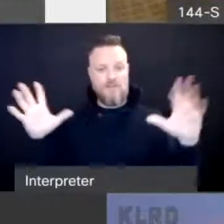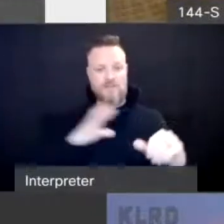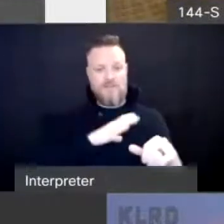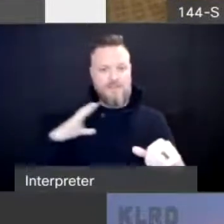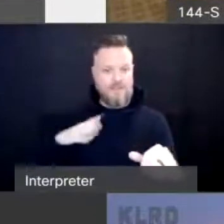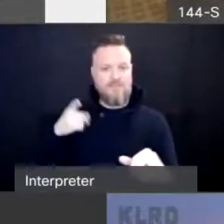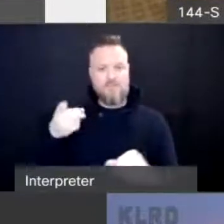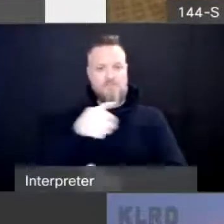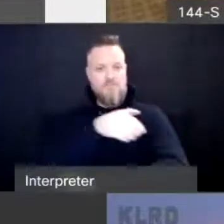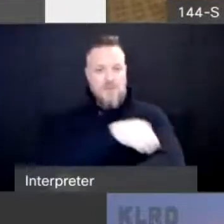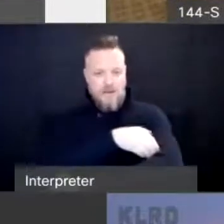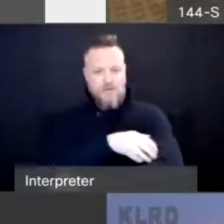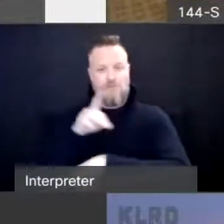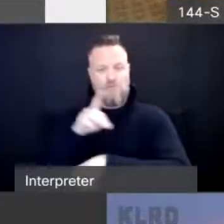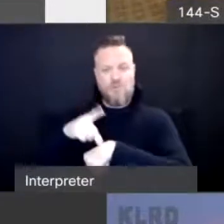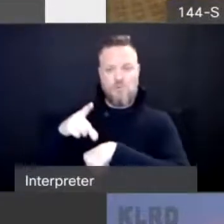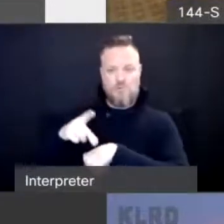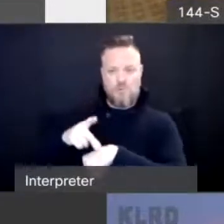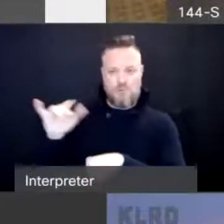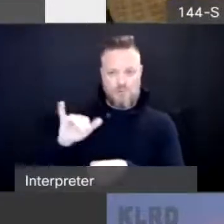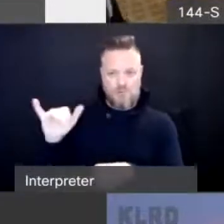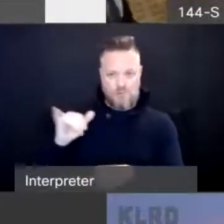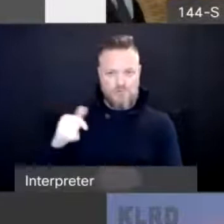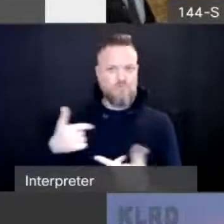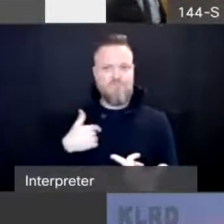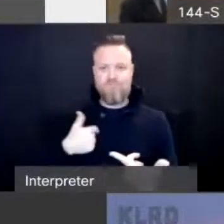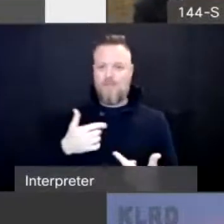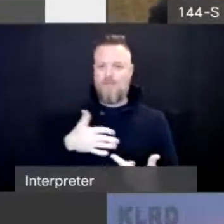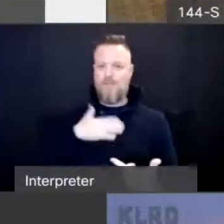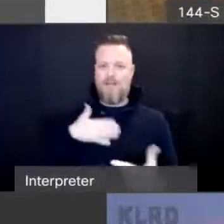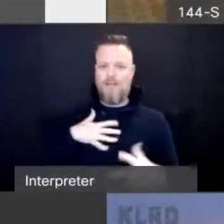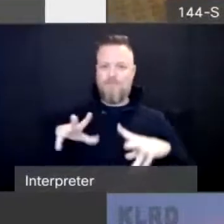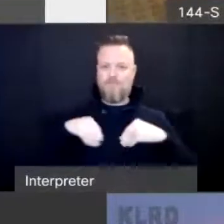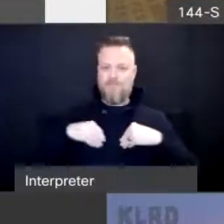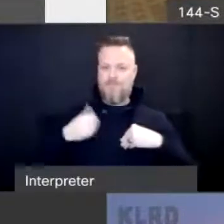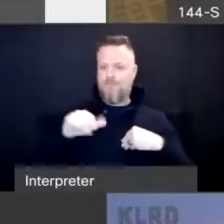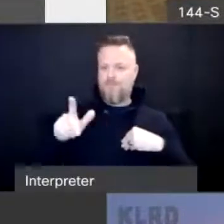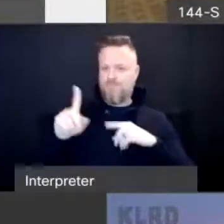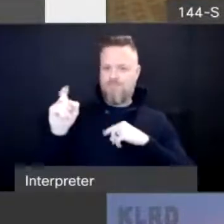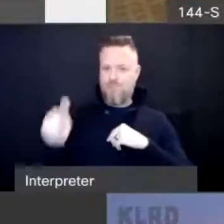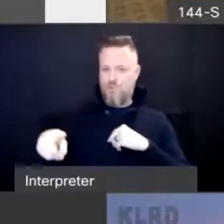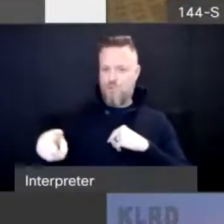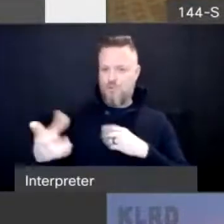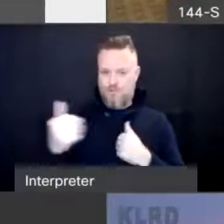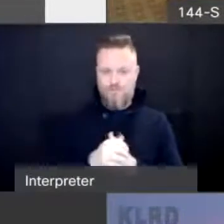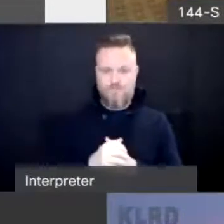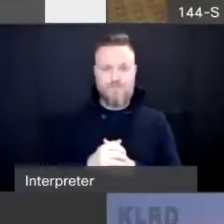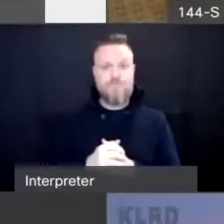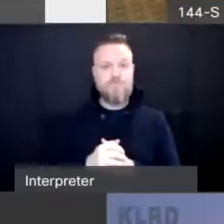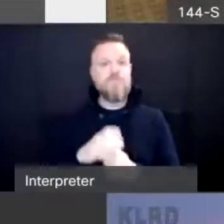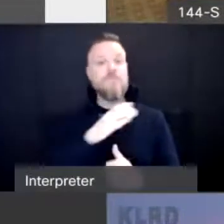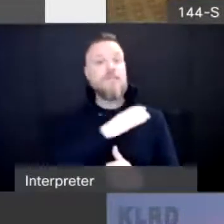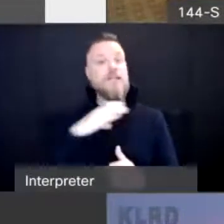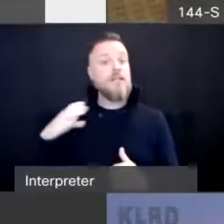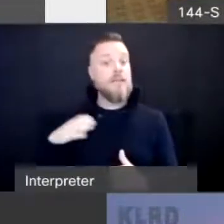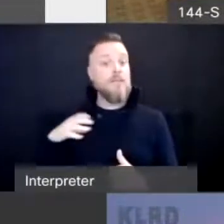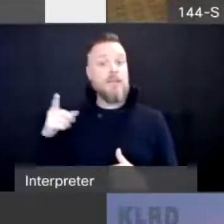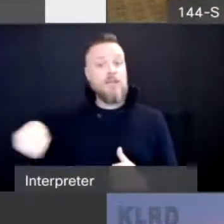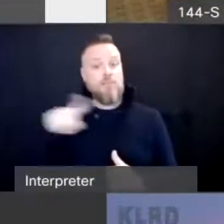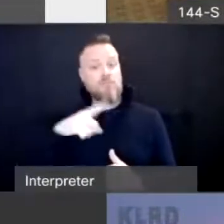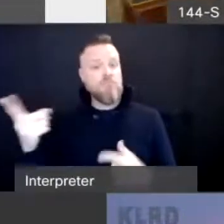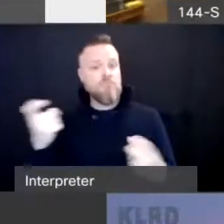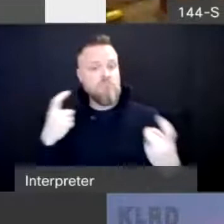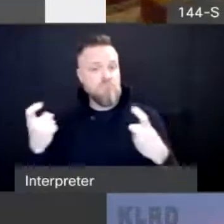and duties. And with that, I'll be happy to answer any questions. Committee, what questions do you have at this time?